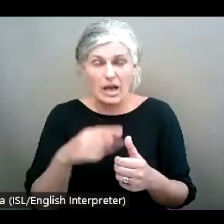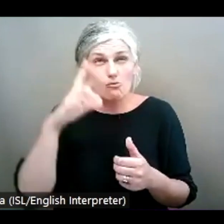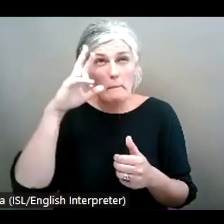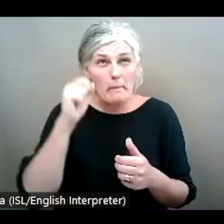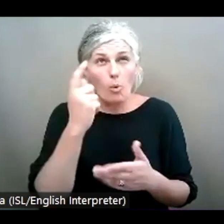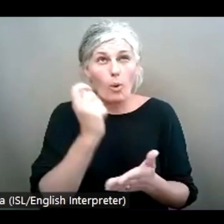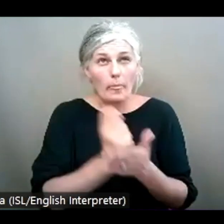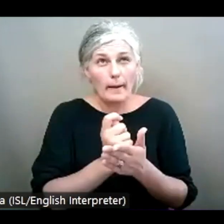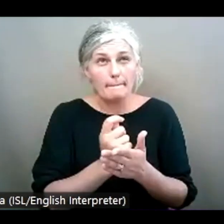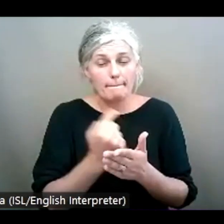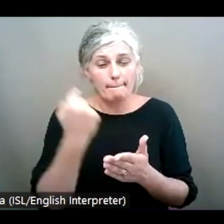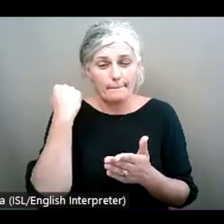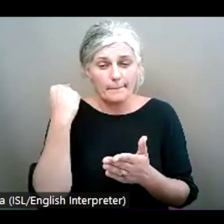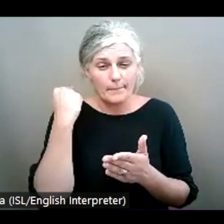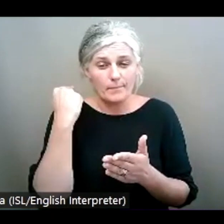remember,